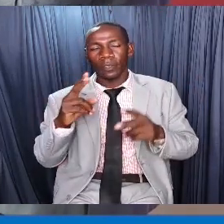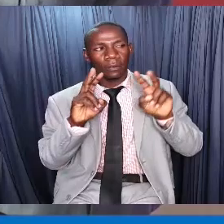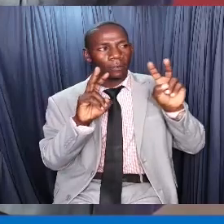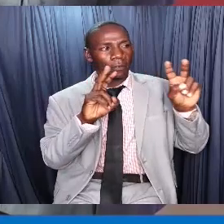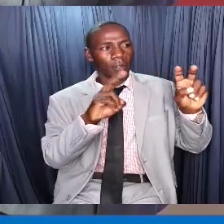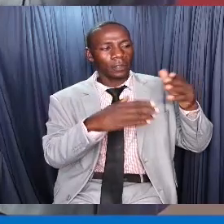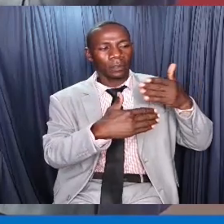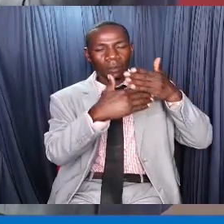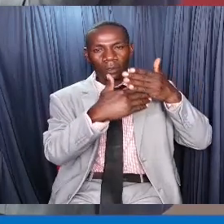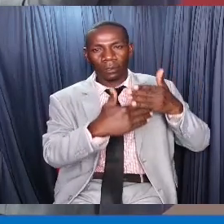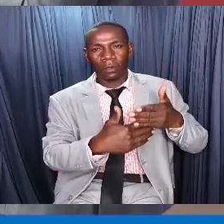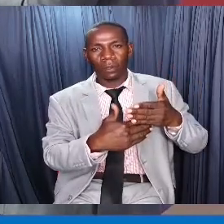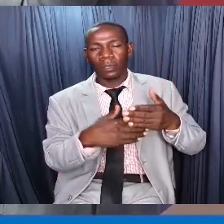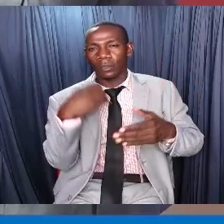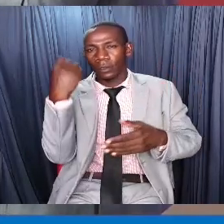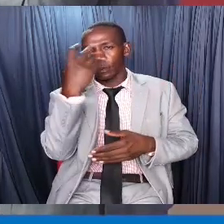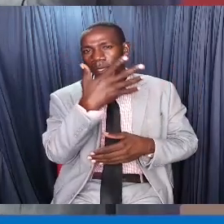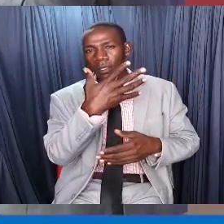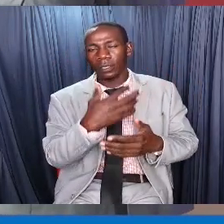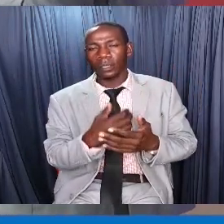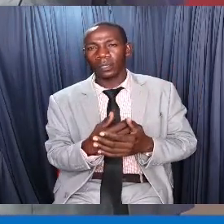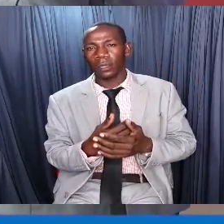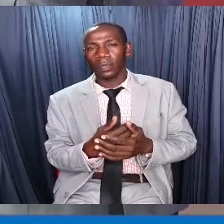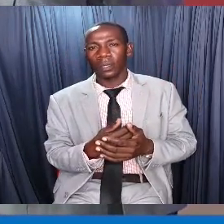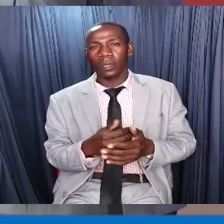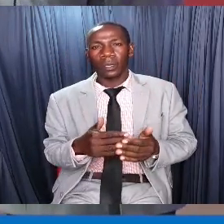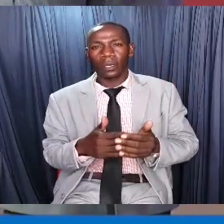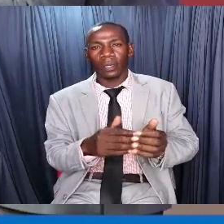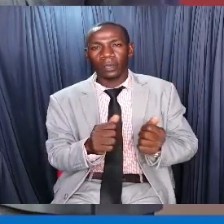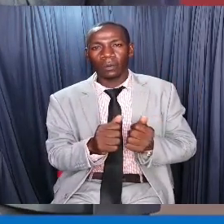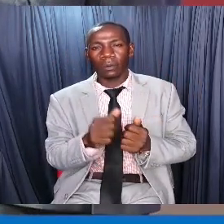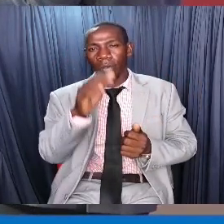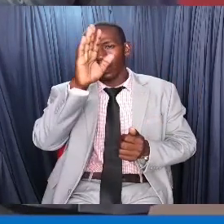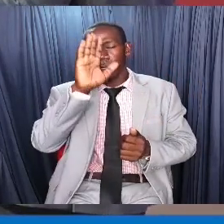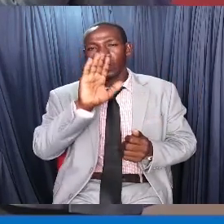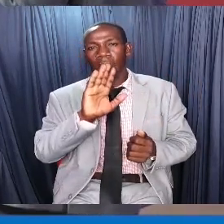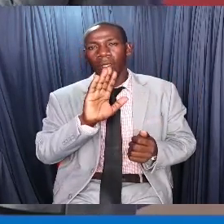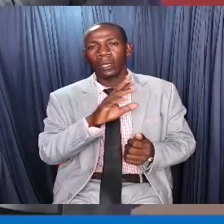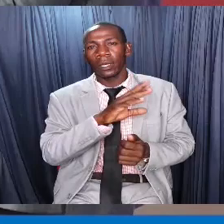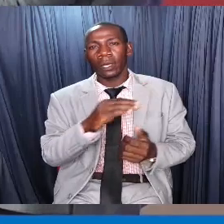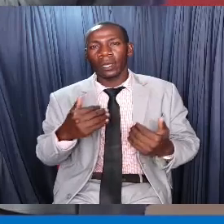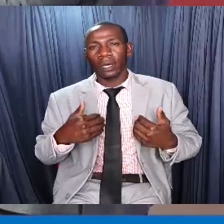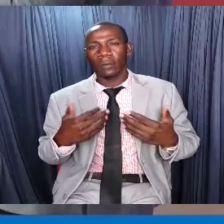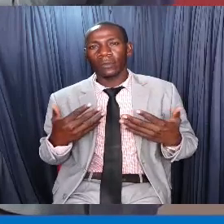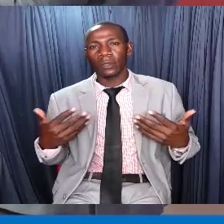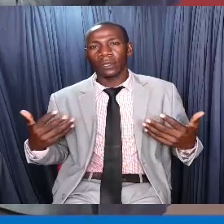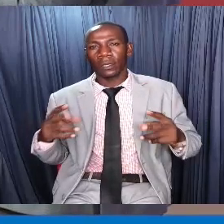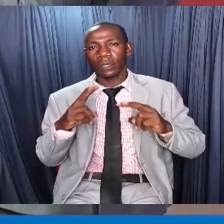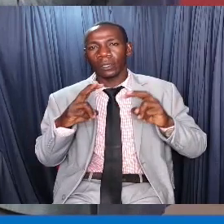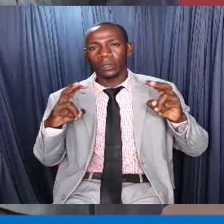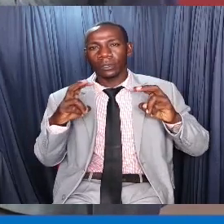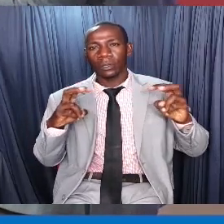ukuta. Facing the wall. Anashangaa. He was surprised. Yeye anaongozwa na Mungu. He is guided by God. Tena kumbe ana maneno. Yet he has issues.